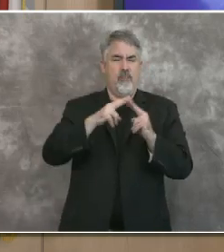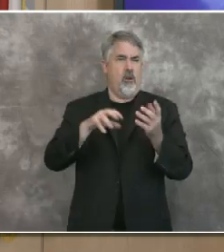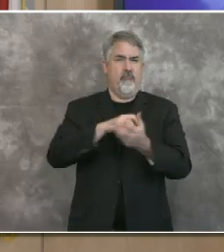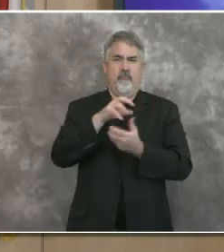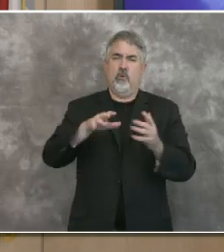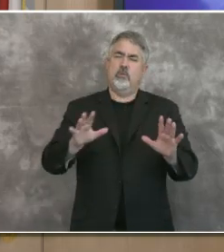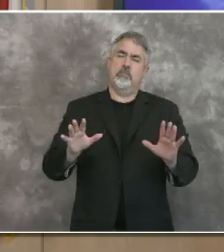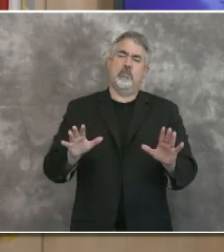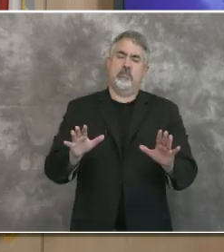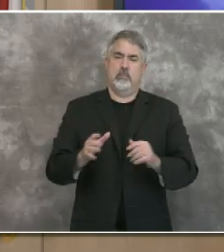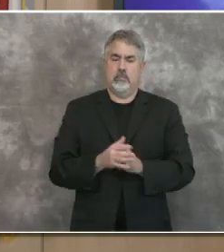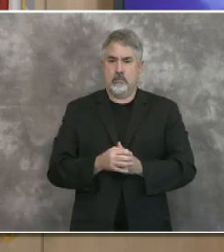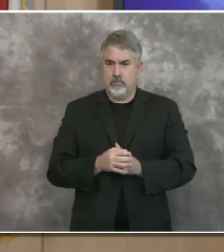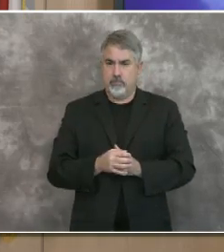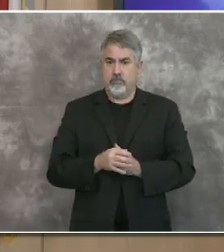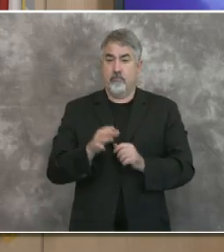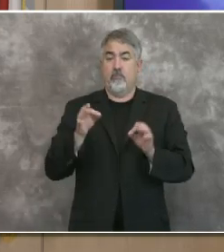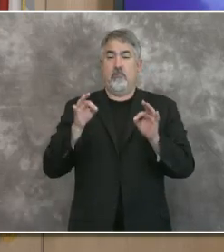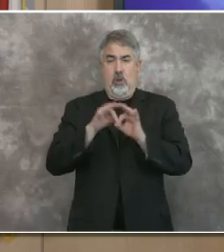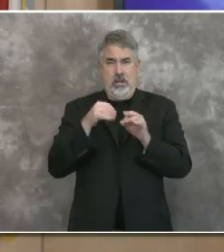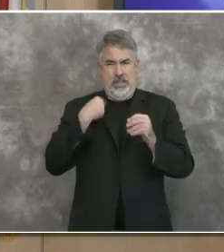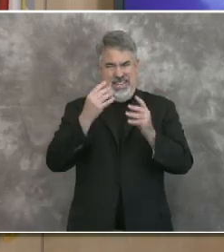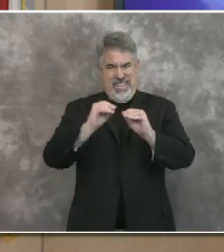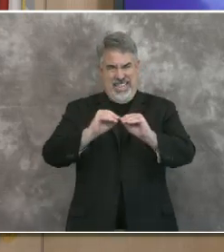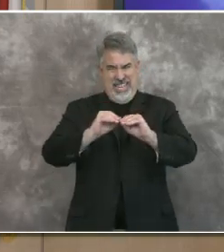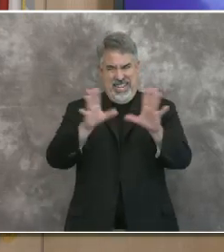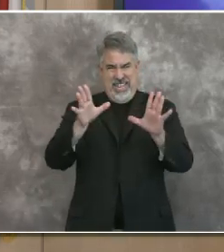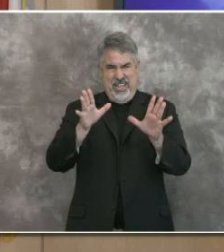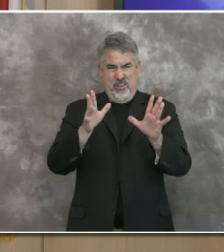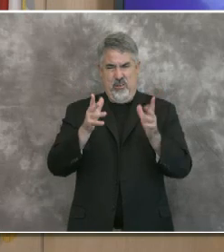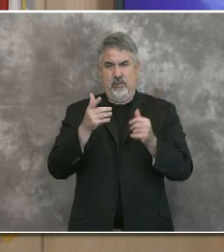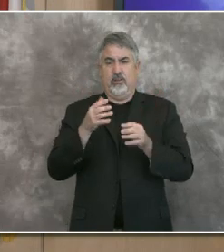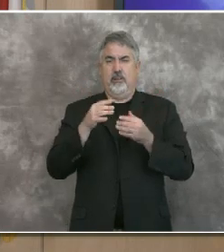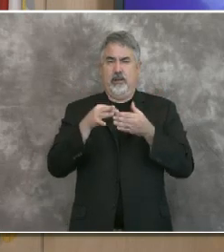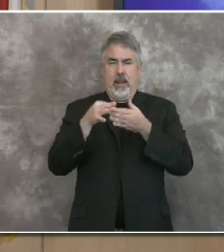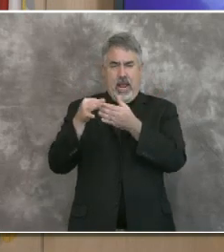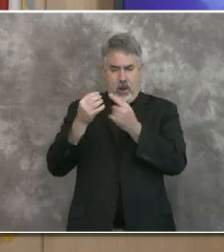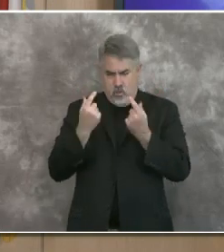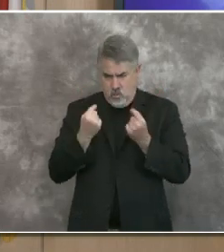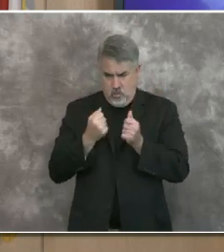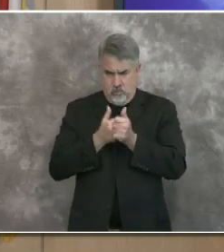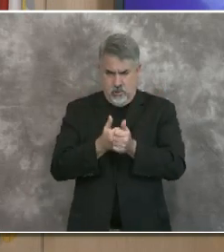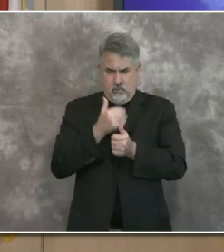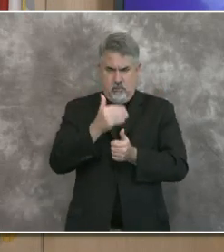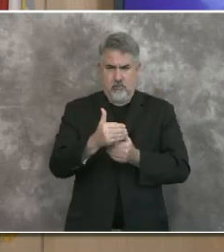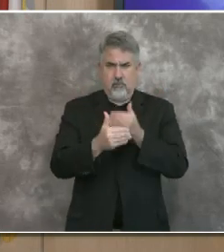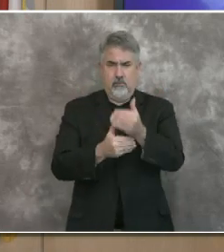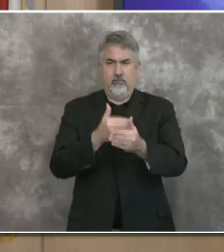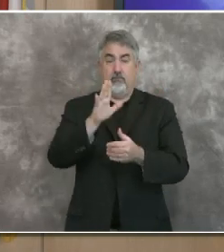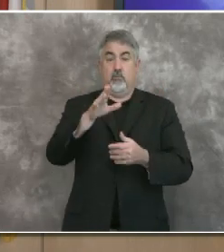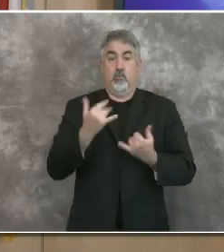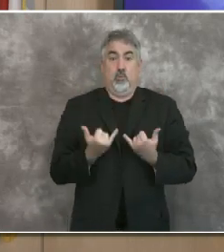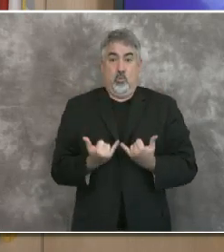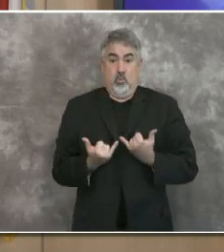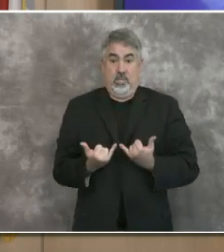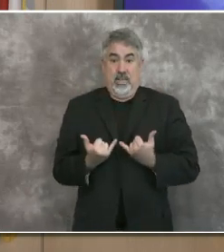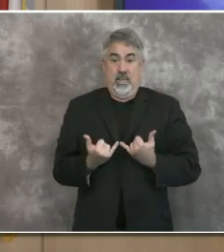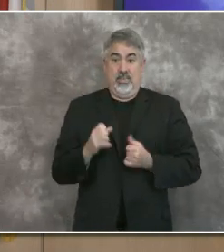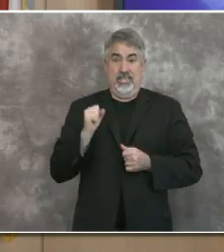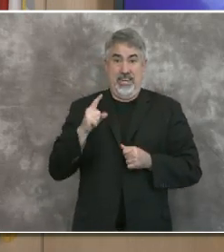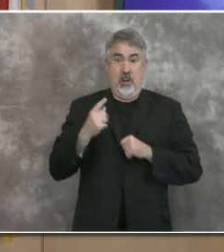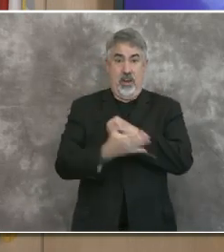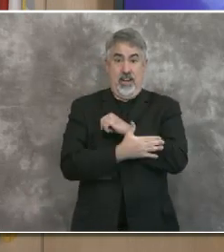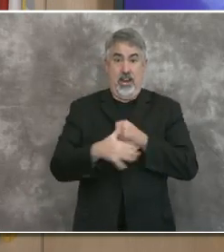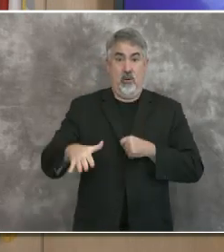just a little bit of clarity and a little bit of framework for where we are in San Diego County today in terms of what we can